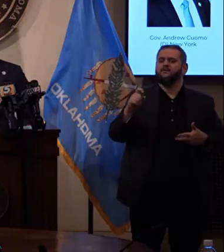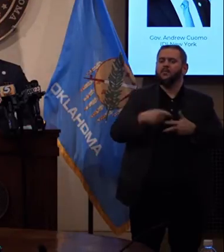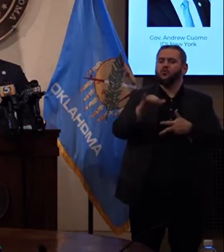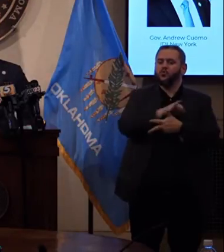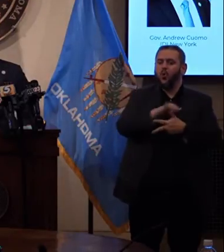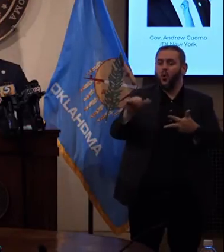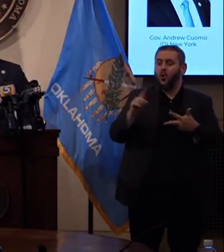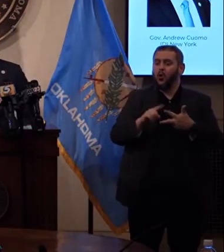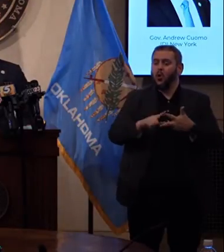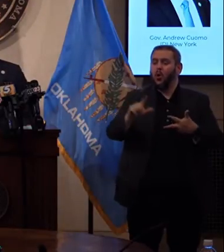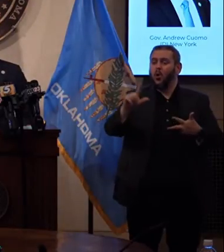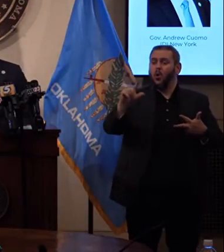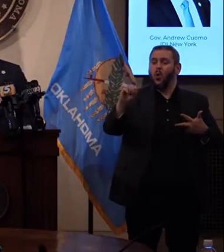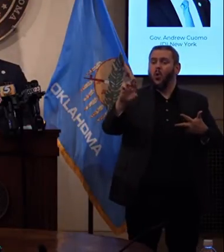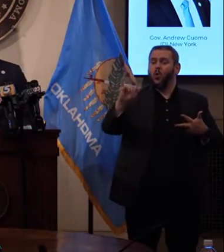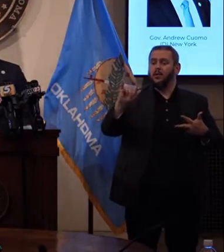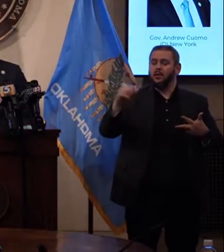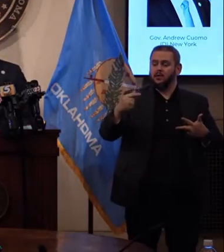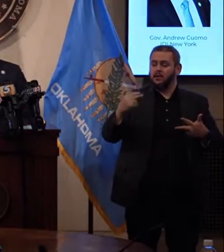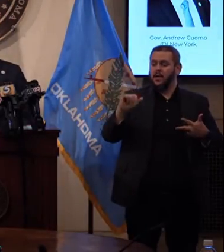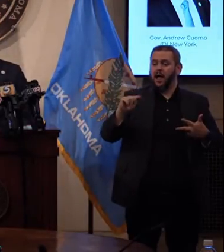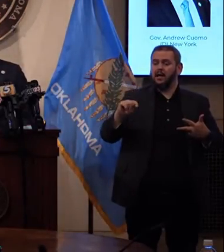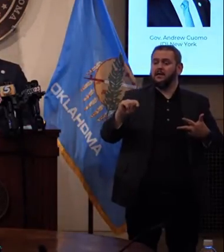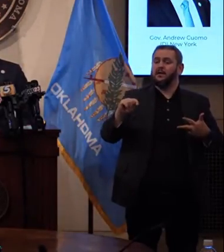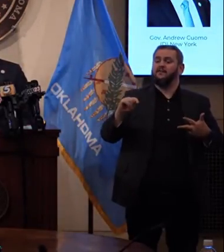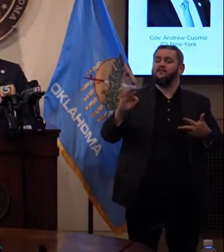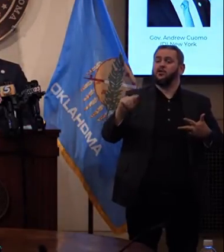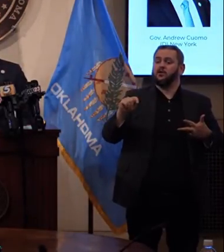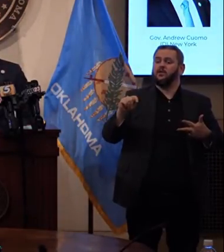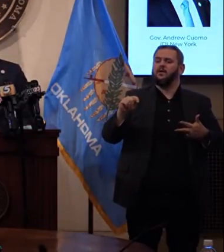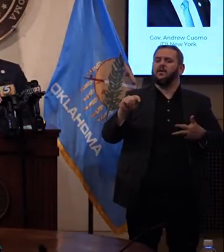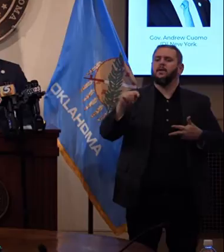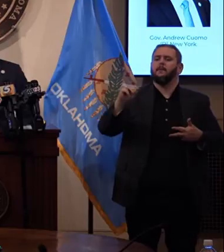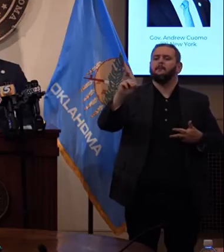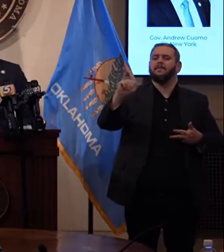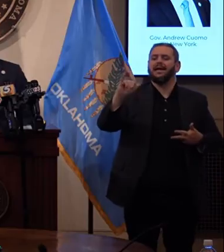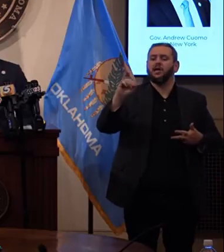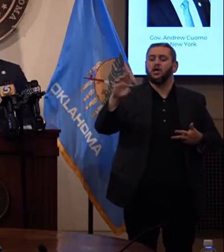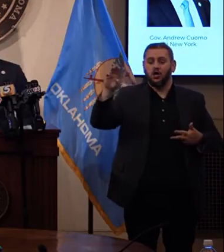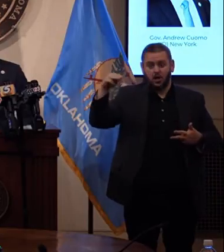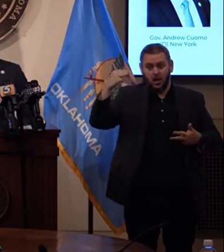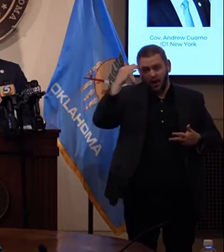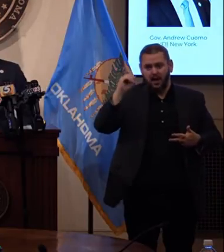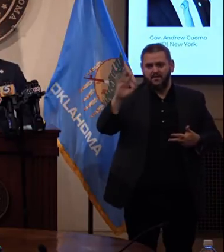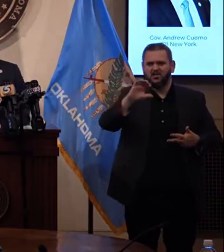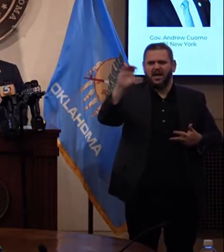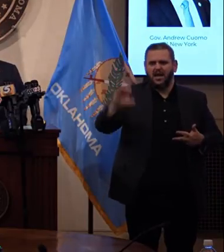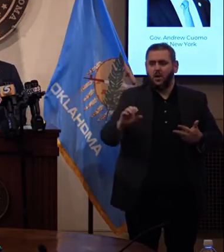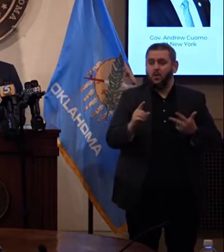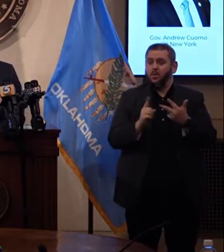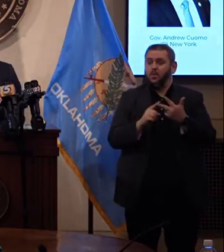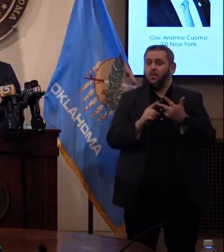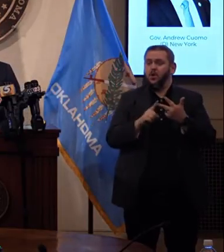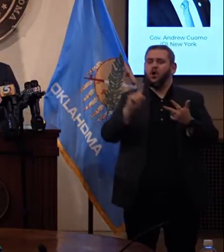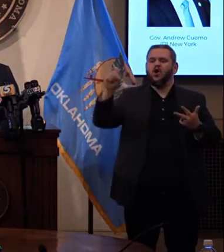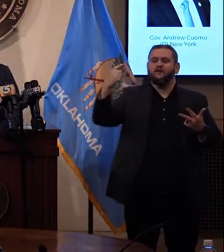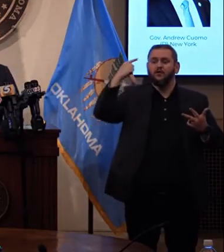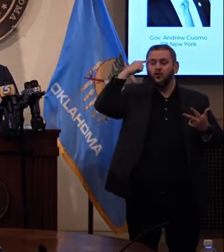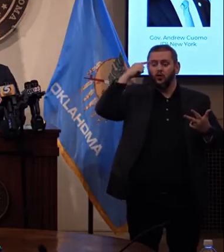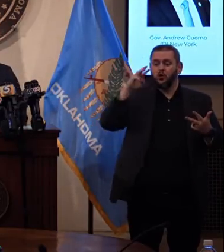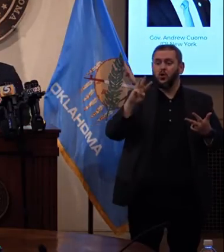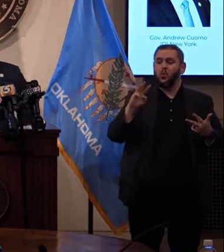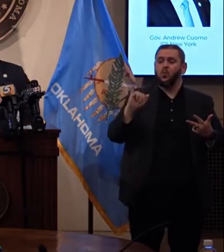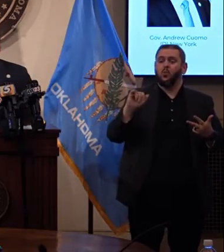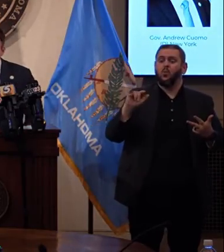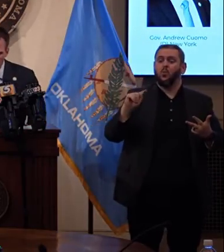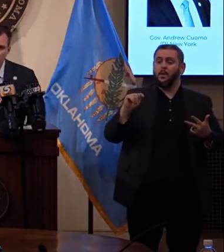Chicago. And the third one was from Governor Whitmer of Michigan. Even the most liberal people in